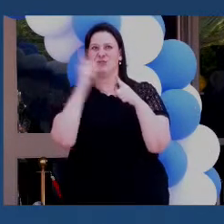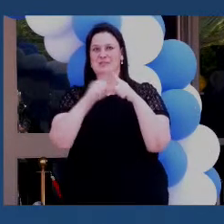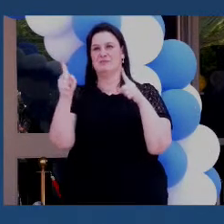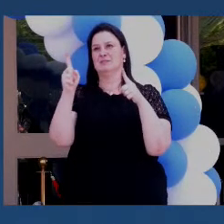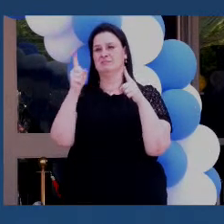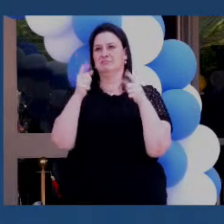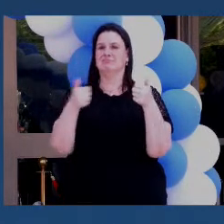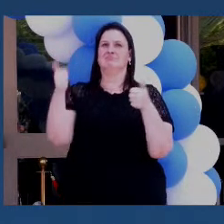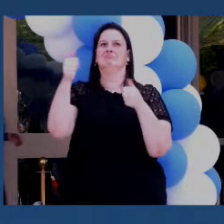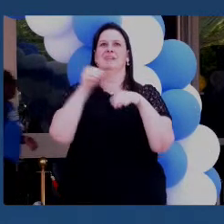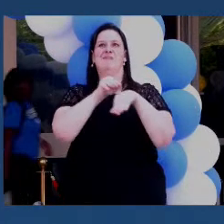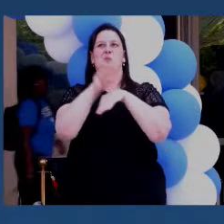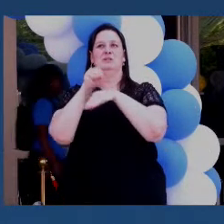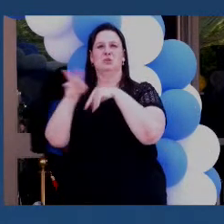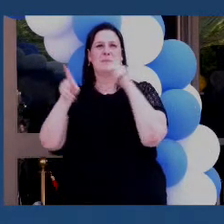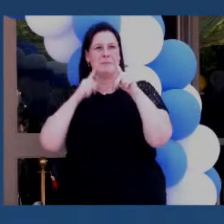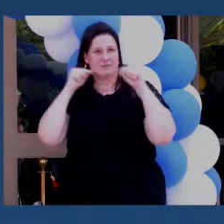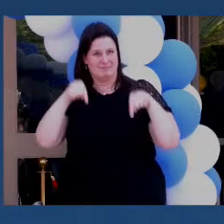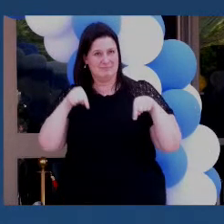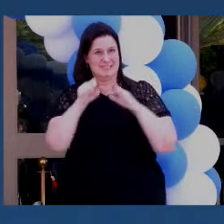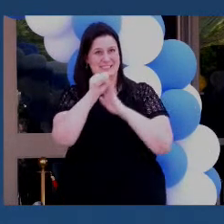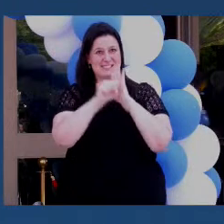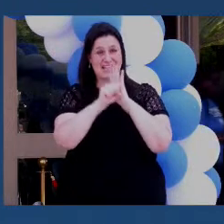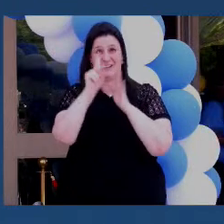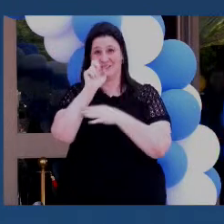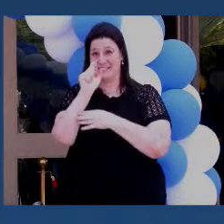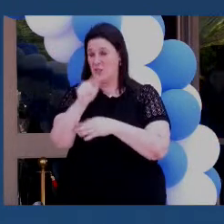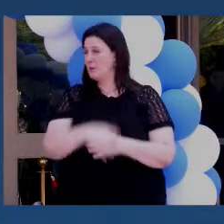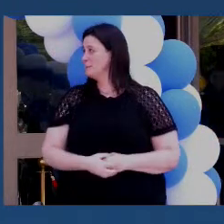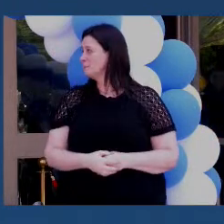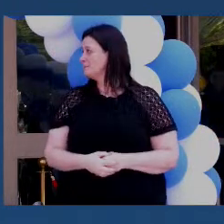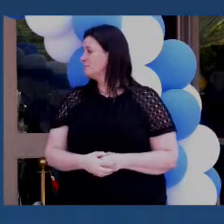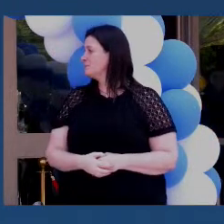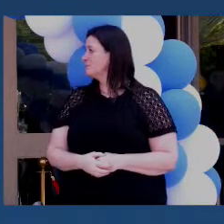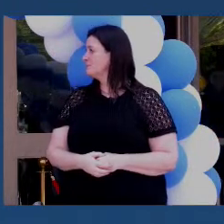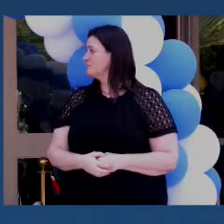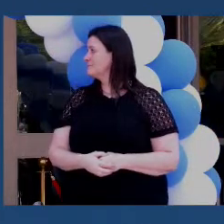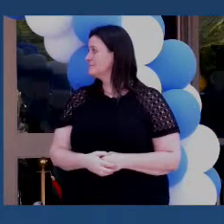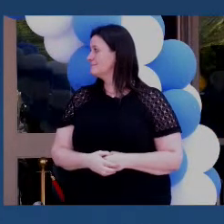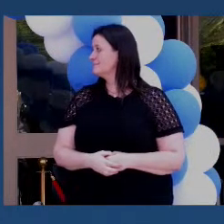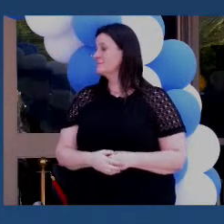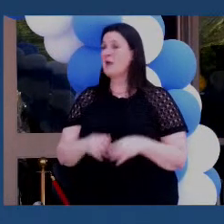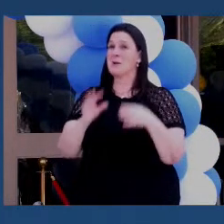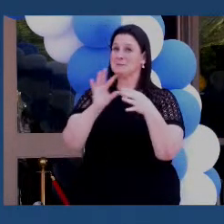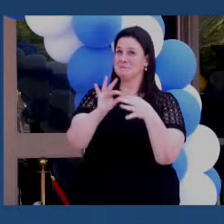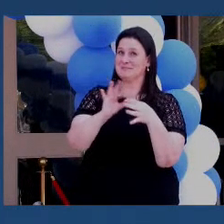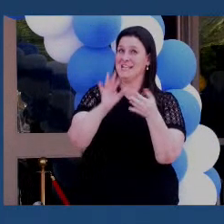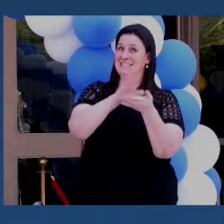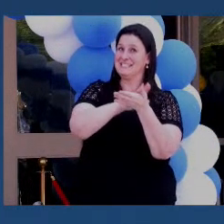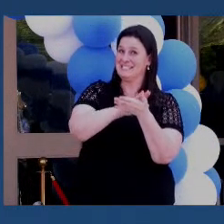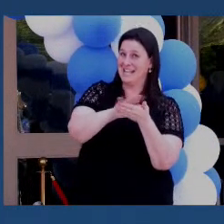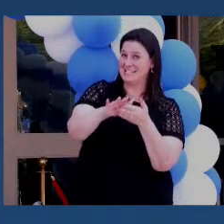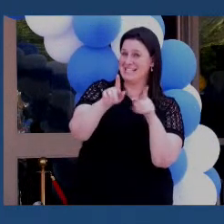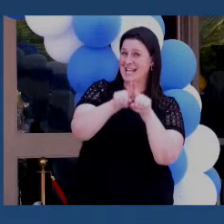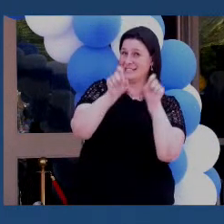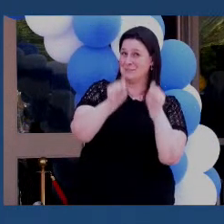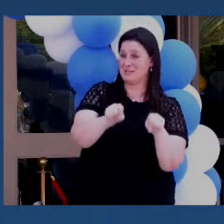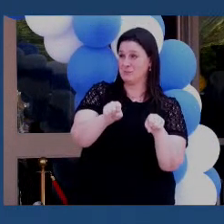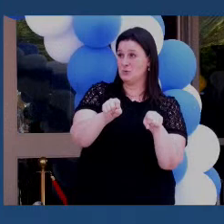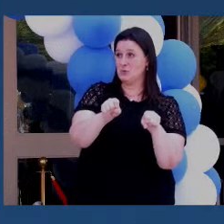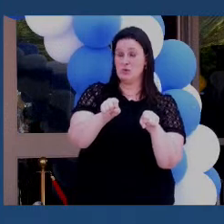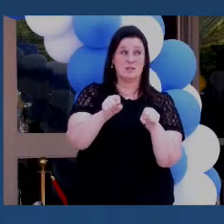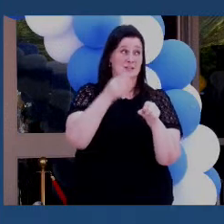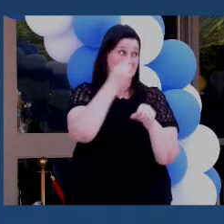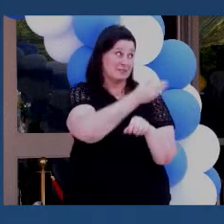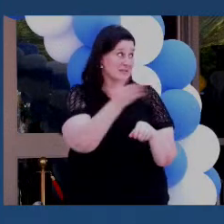here in the state of Delaware. I preface this lightly and nicely as I can. You have 2 to